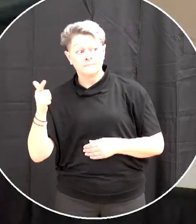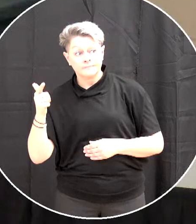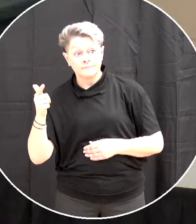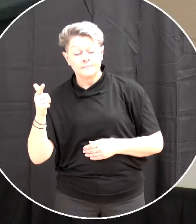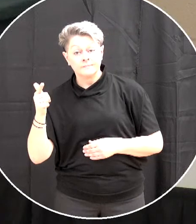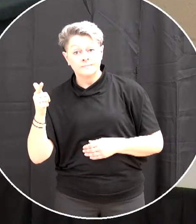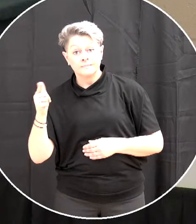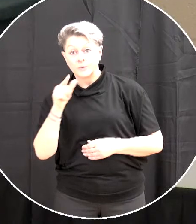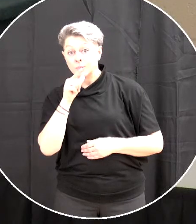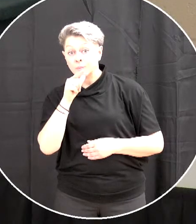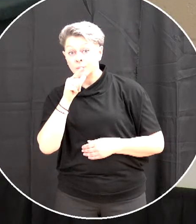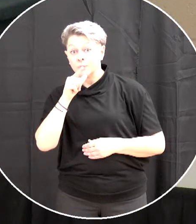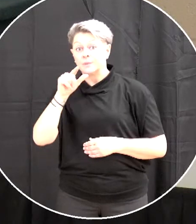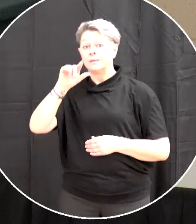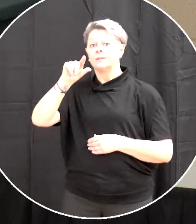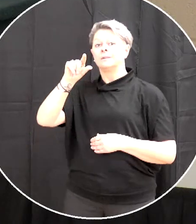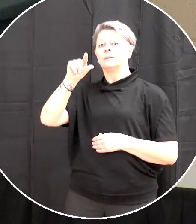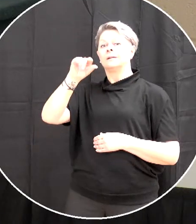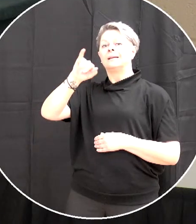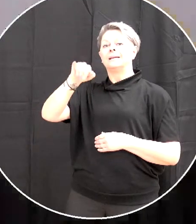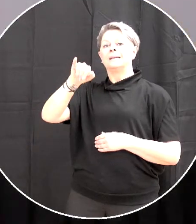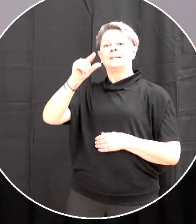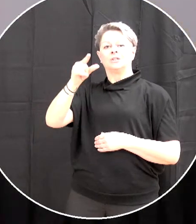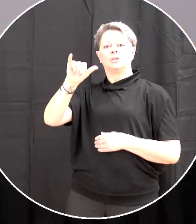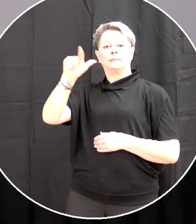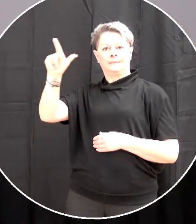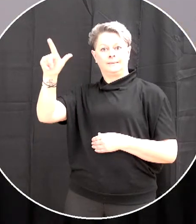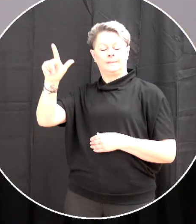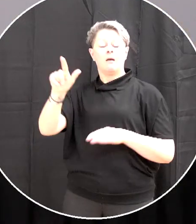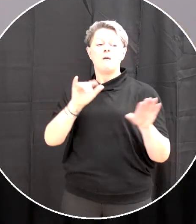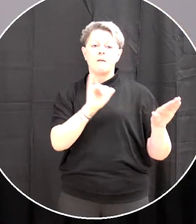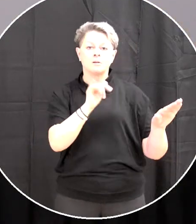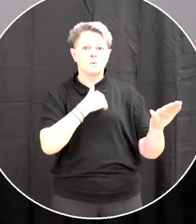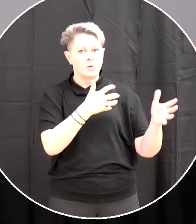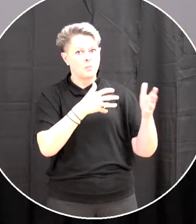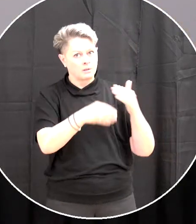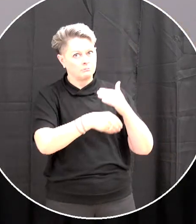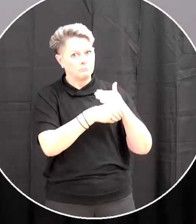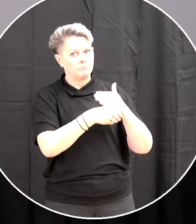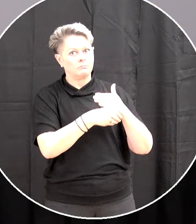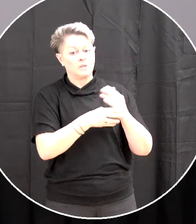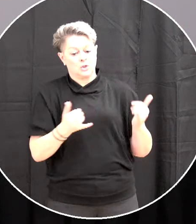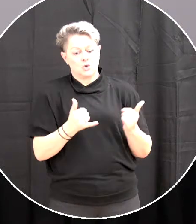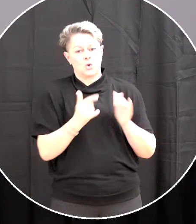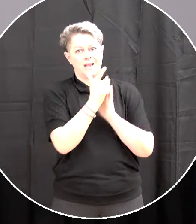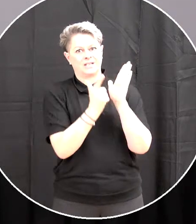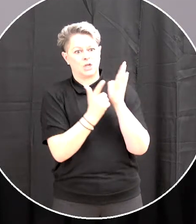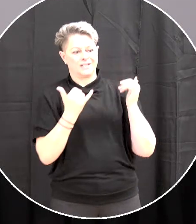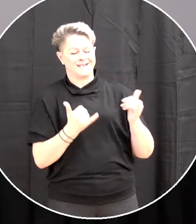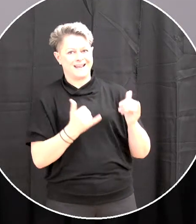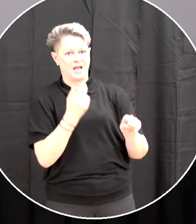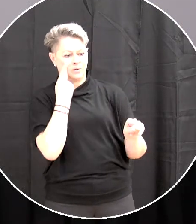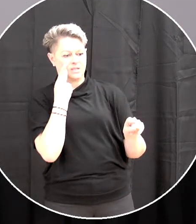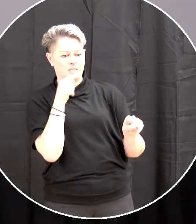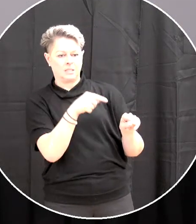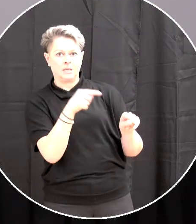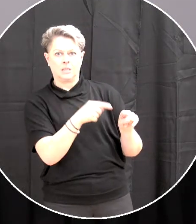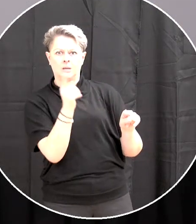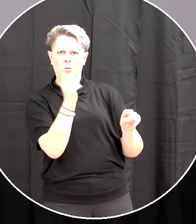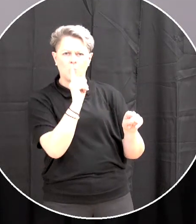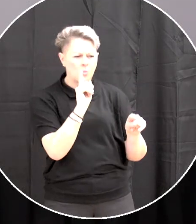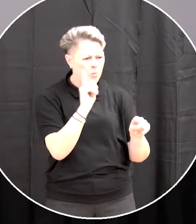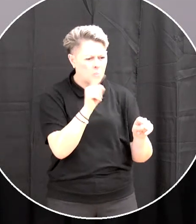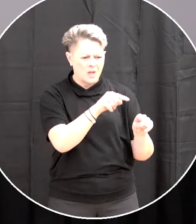Seconded by Trustee Gill. And just to point out, we will need to look at the current legislation, why that thing is there, where it came